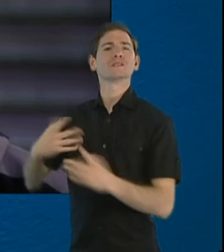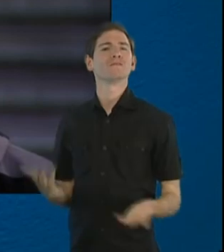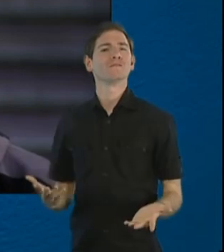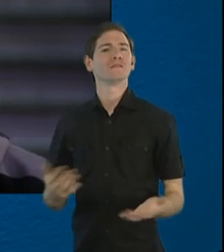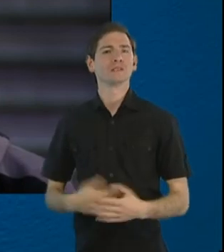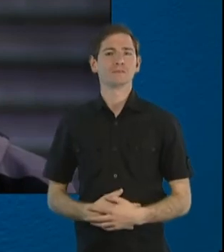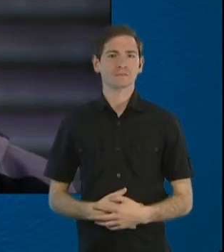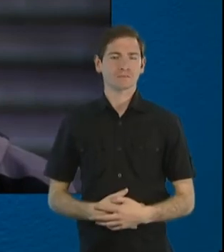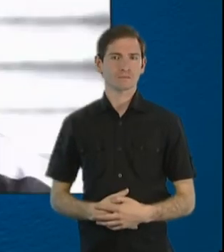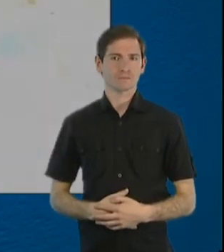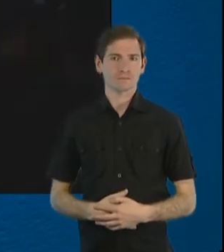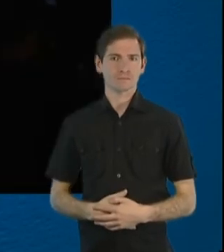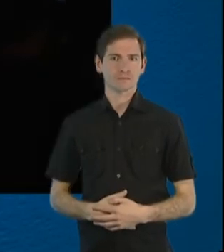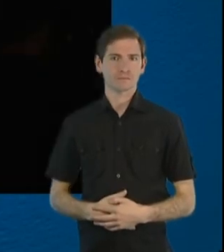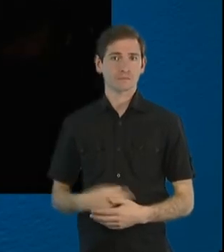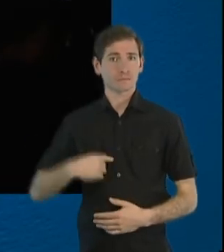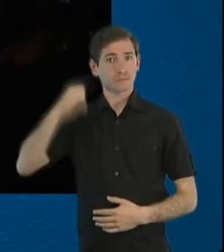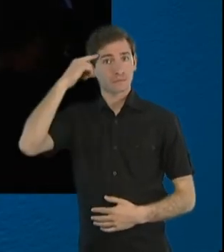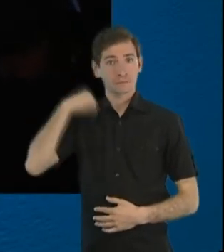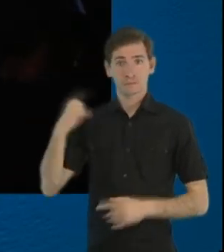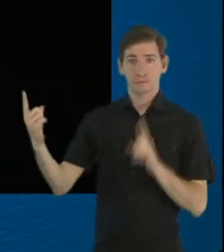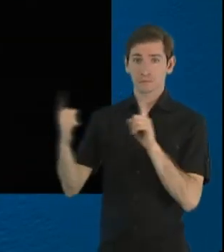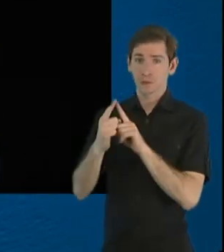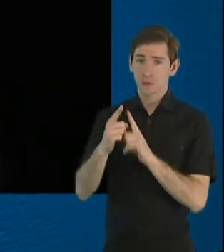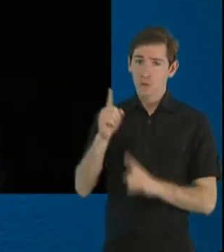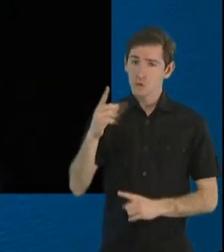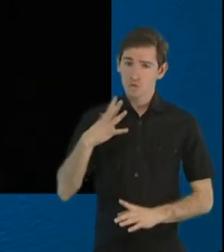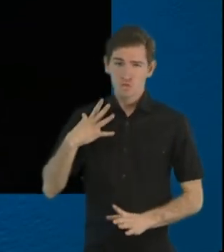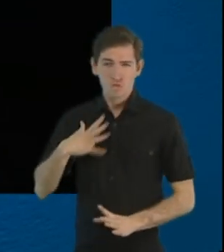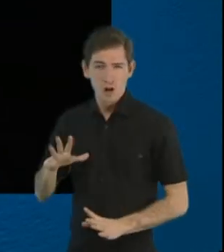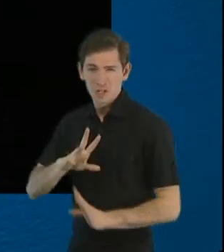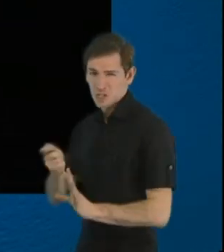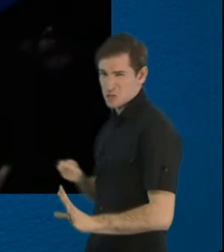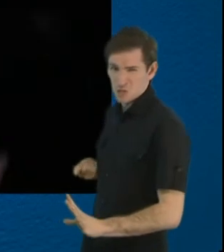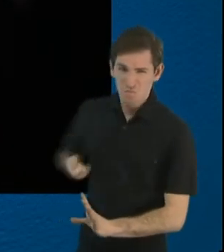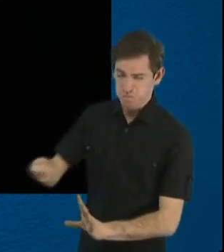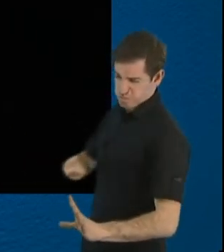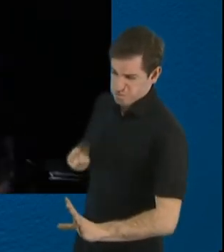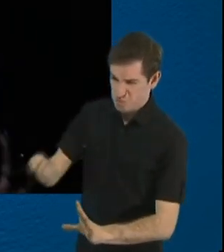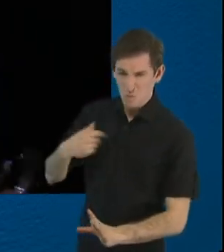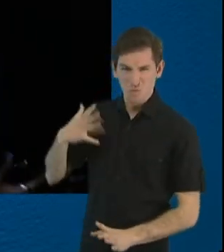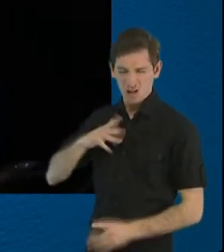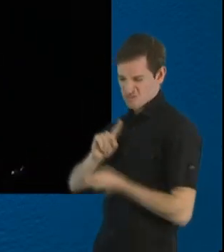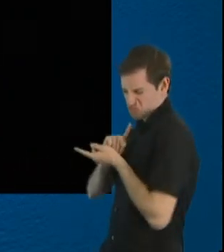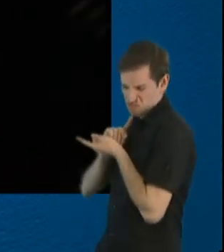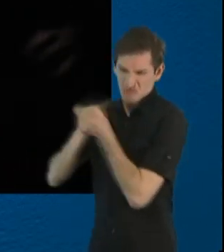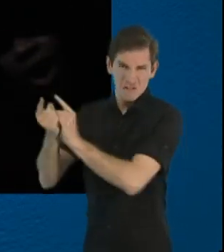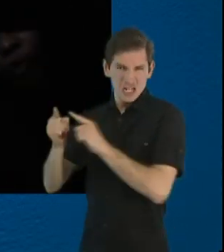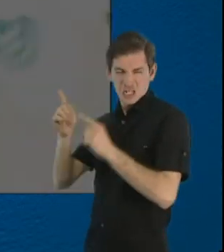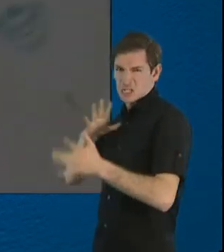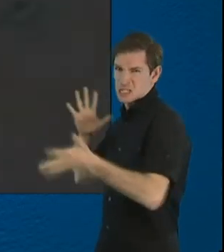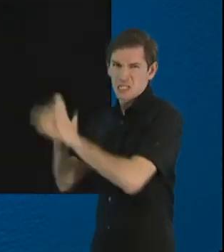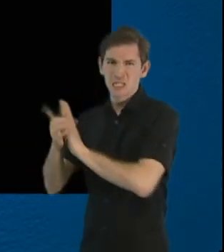you use it. I was thinking, if I see them again, I'm gonna bore them up. I'm gonna pull out a knife, I